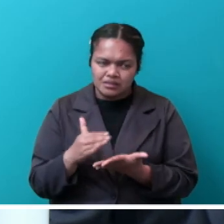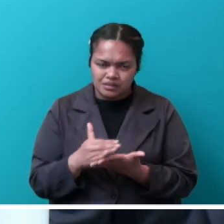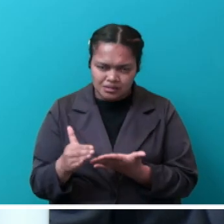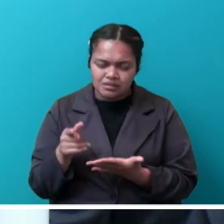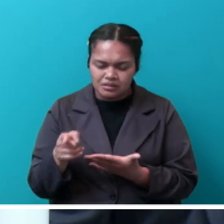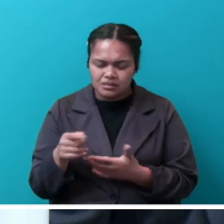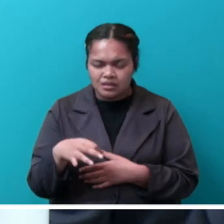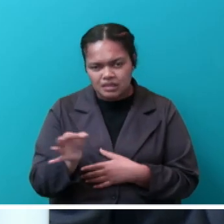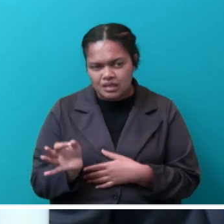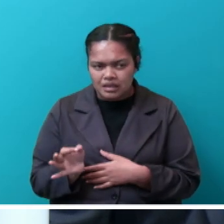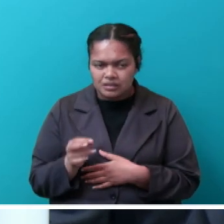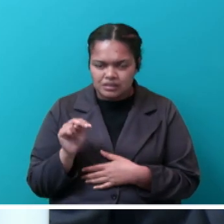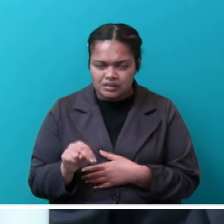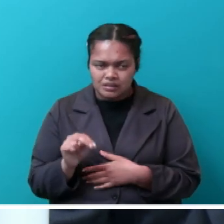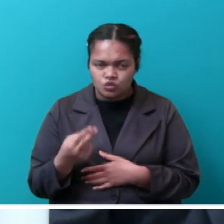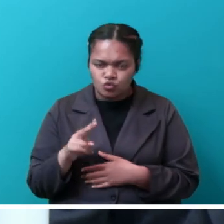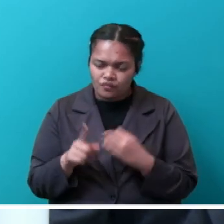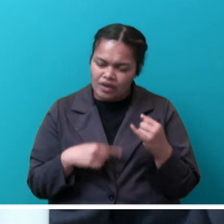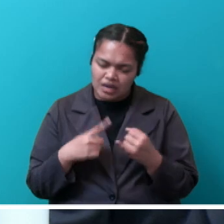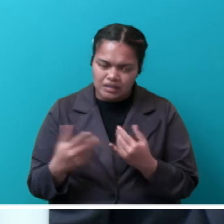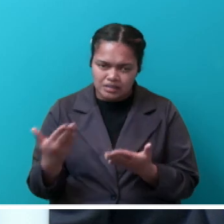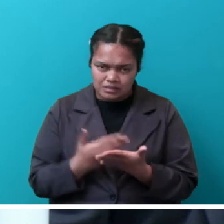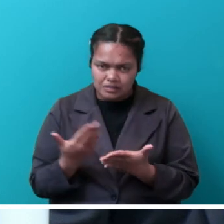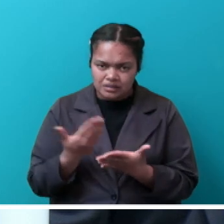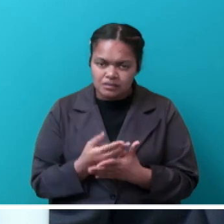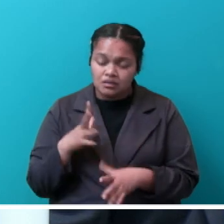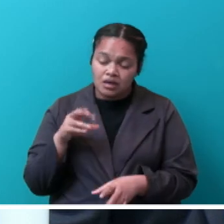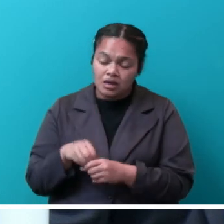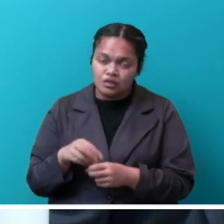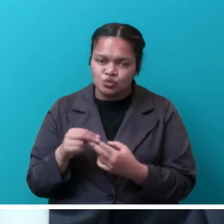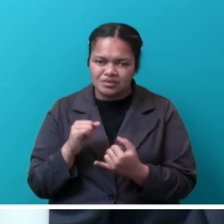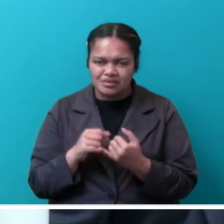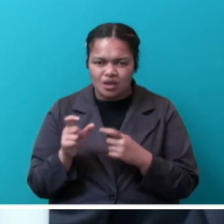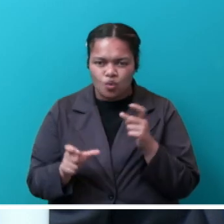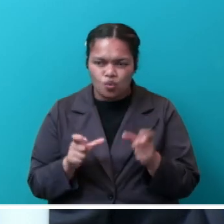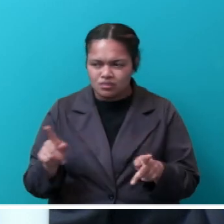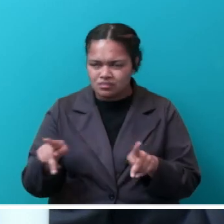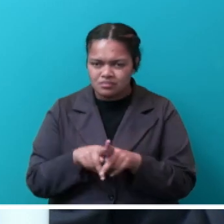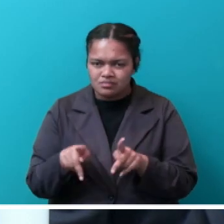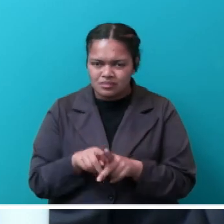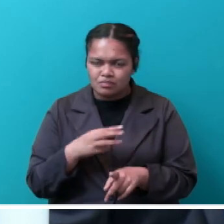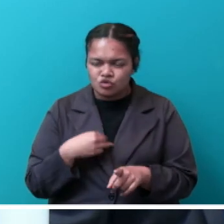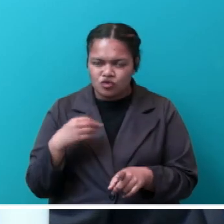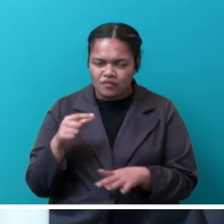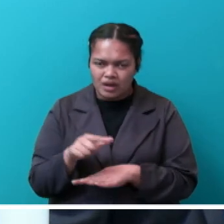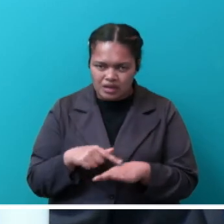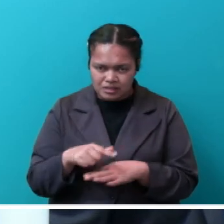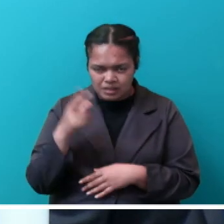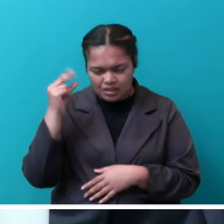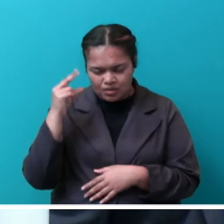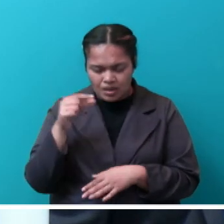be finalized. We're actively engaging with stakeholders, including the Ministry of Lands, Tauke Land Trust